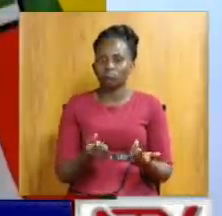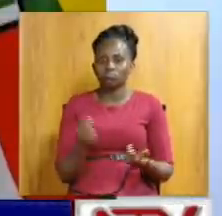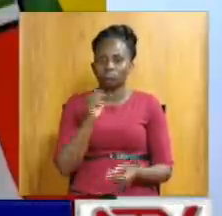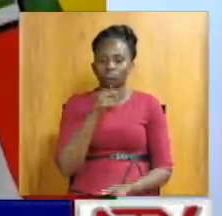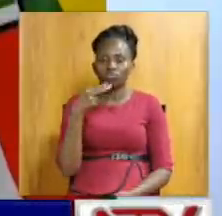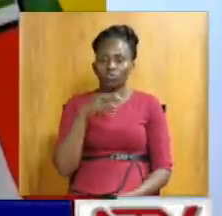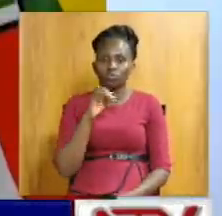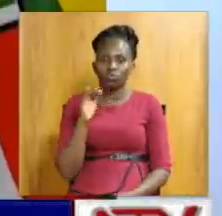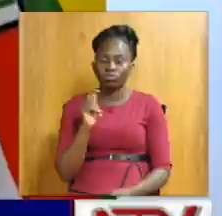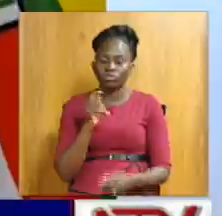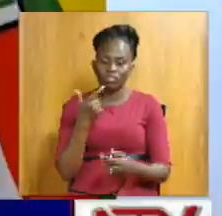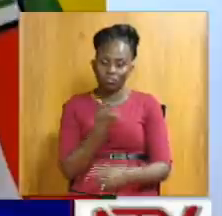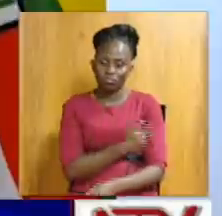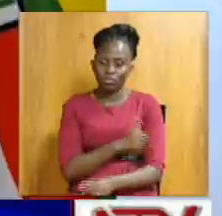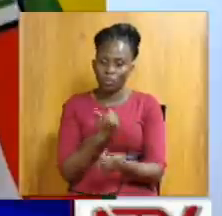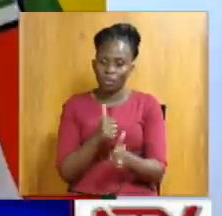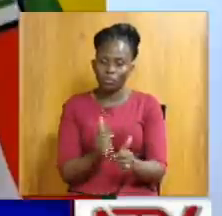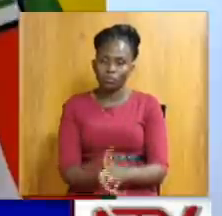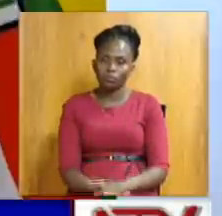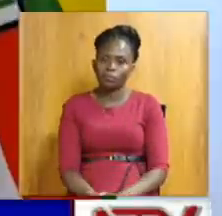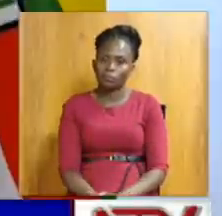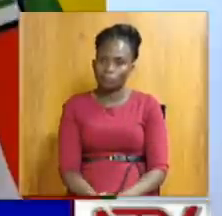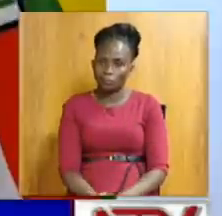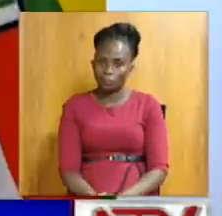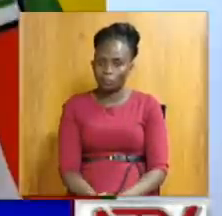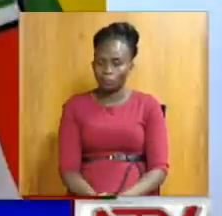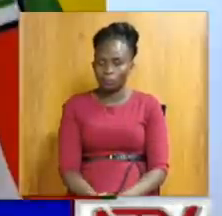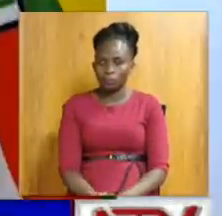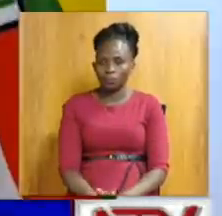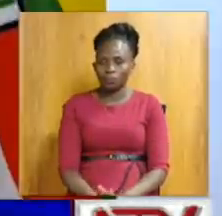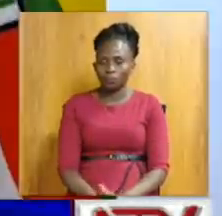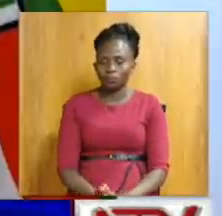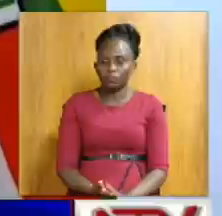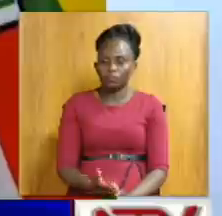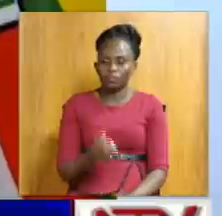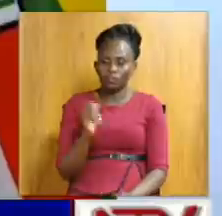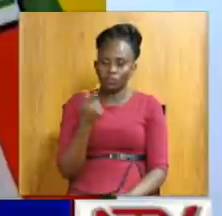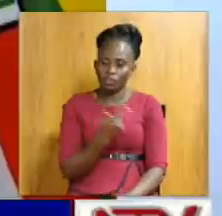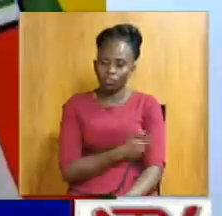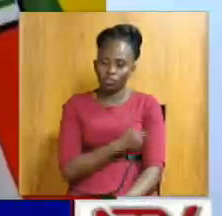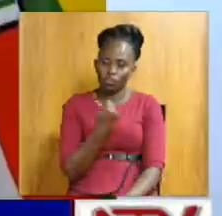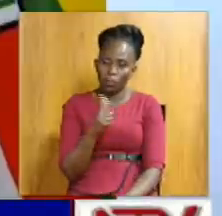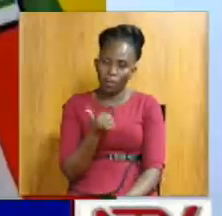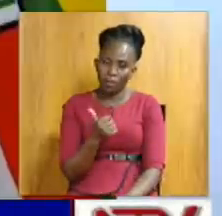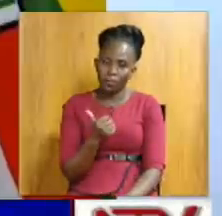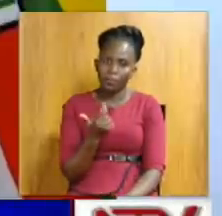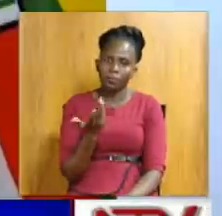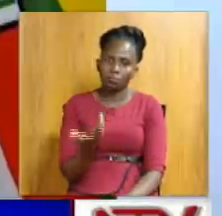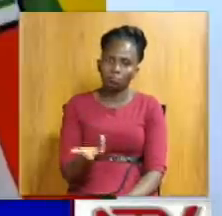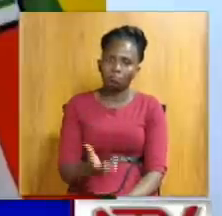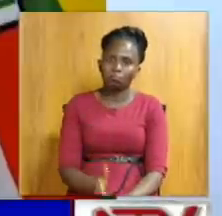jab, first. They may not have had the first injection.